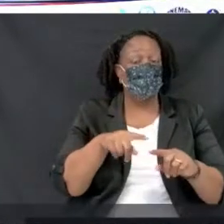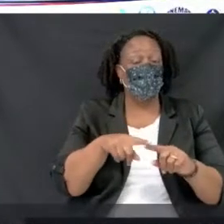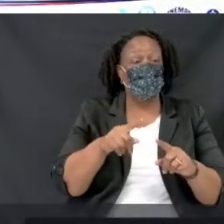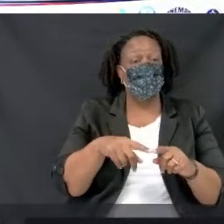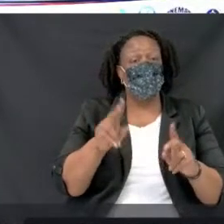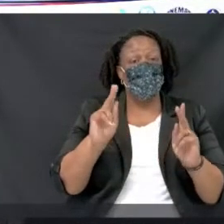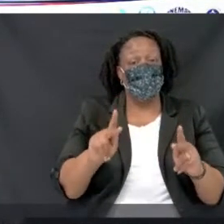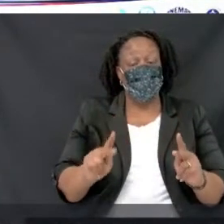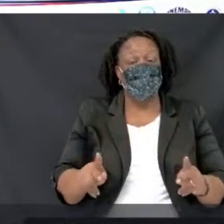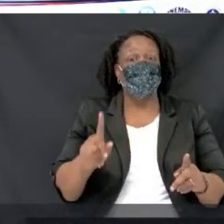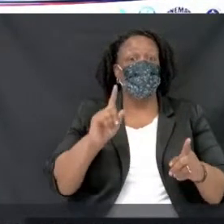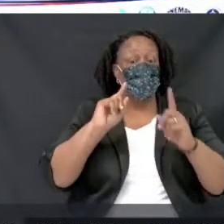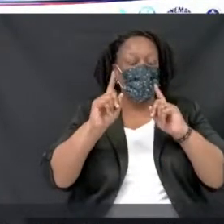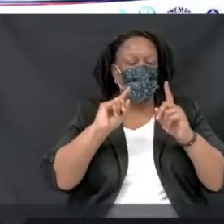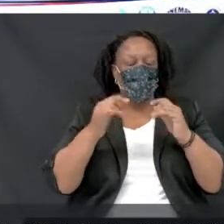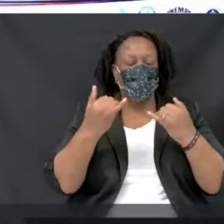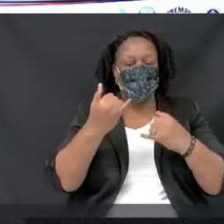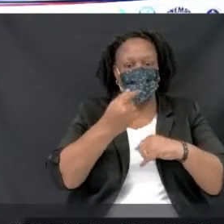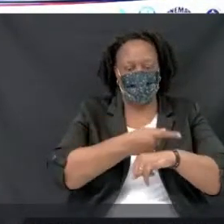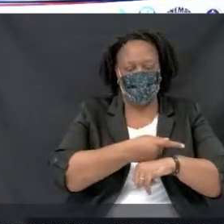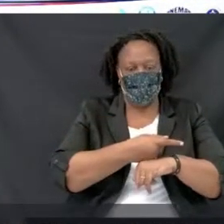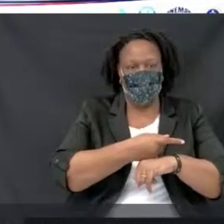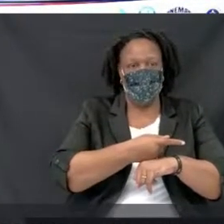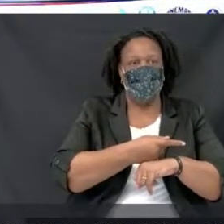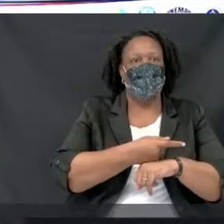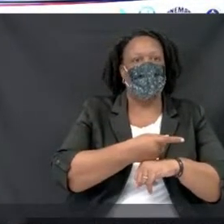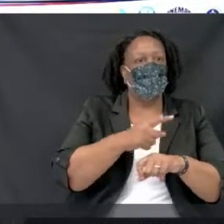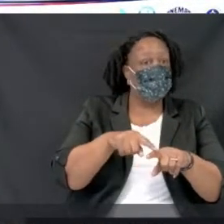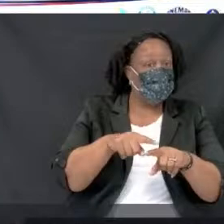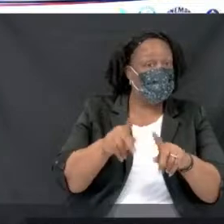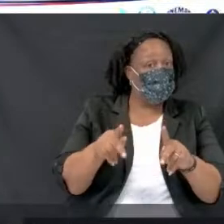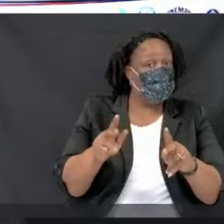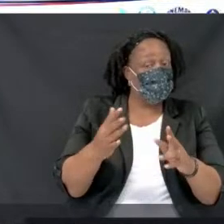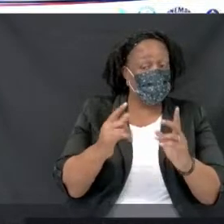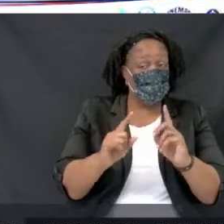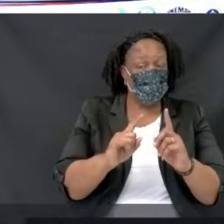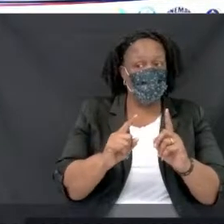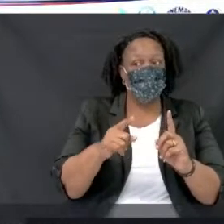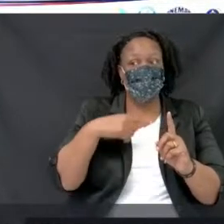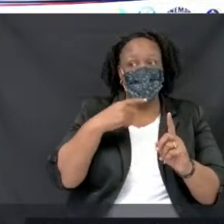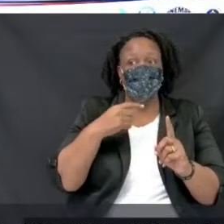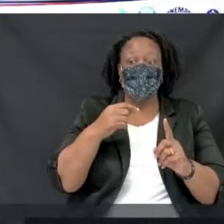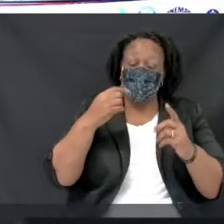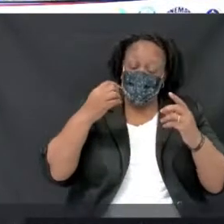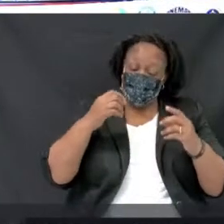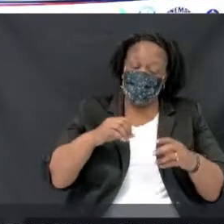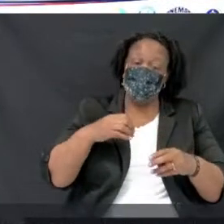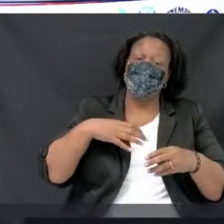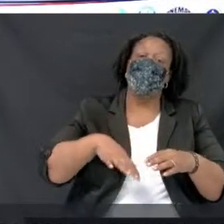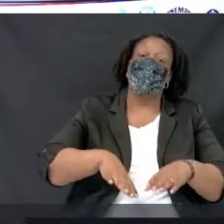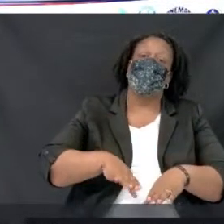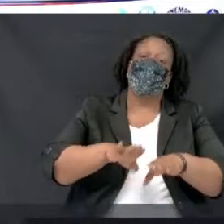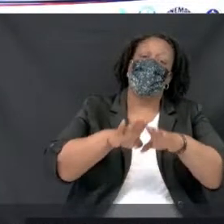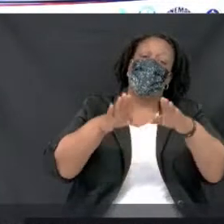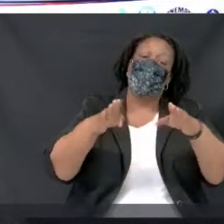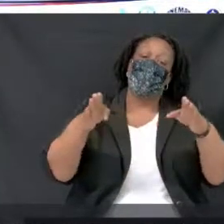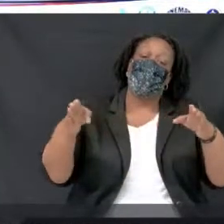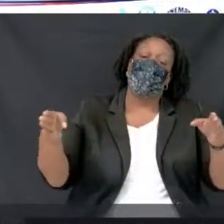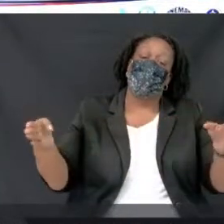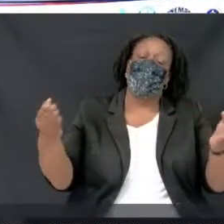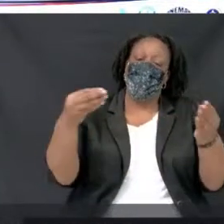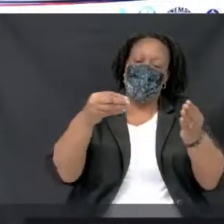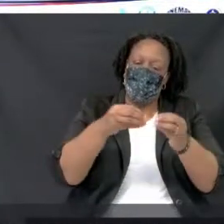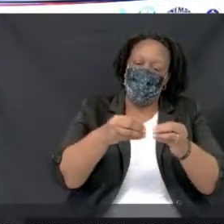well as Superintendent Henry. And it's time for us to move forward. And we have to do so in a